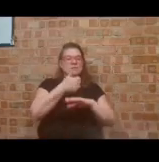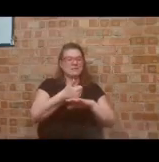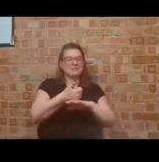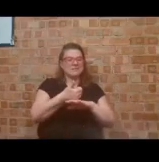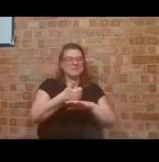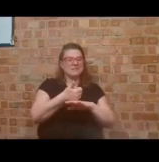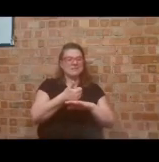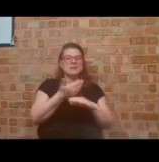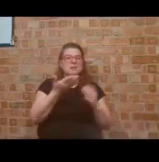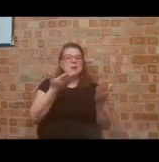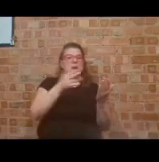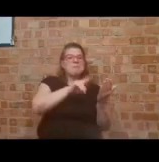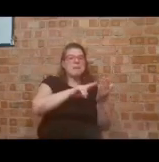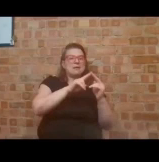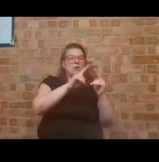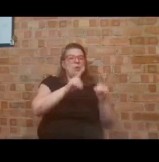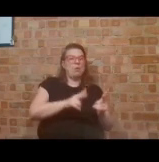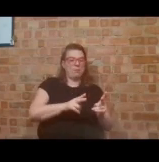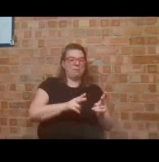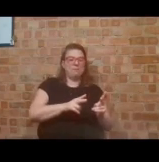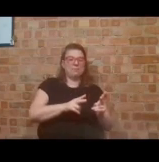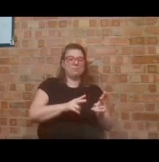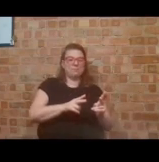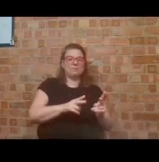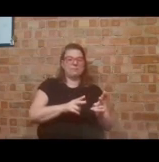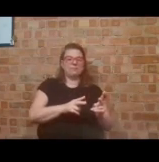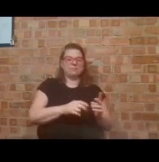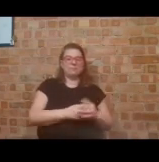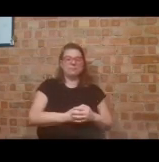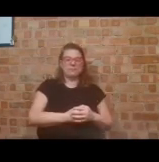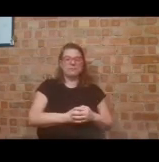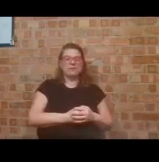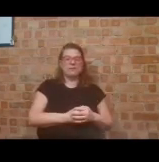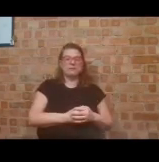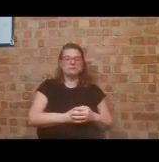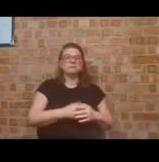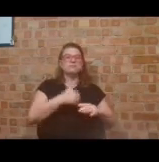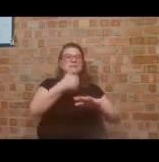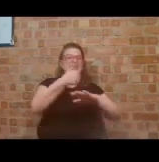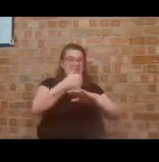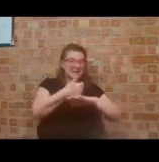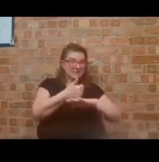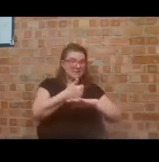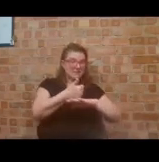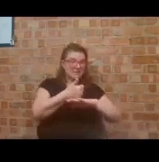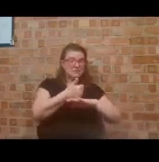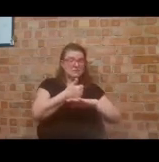screen. Dock, photos, settings. Going to go to settings.